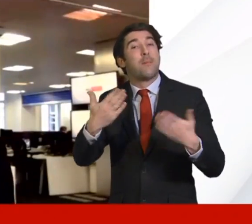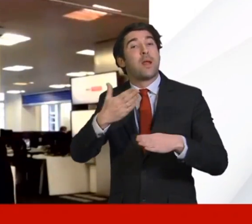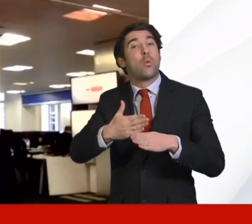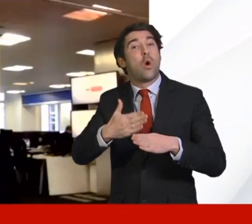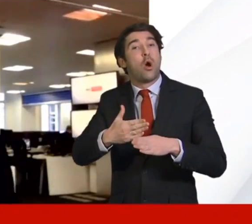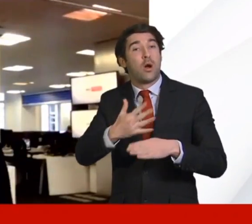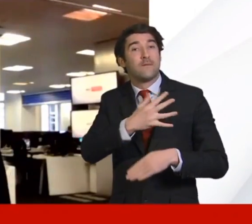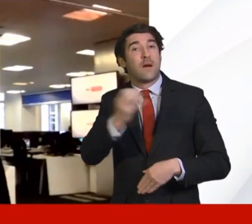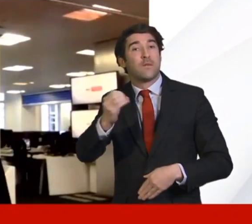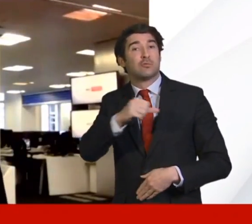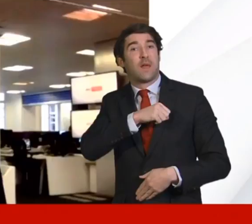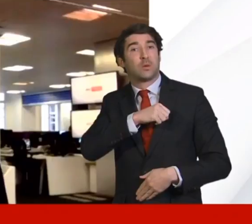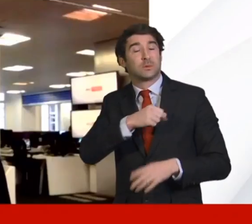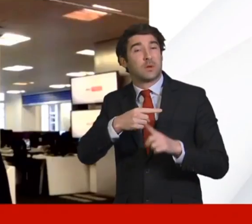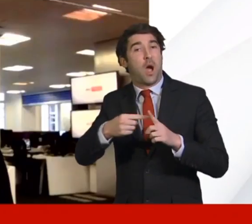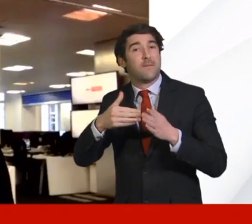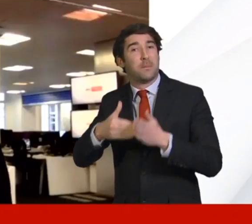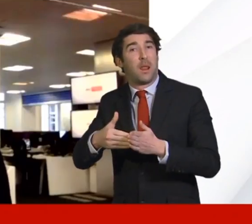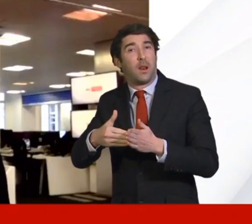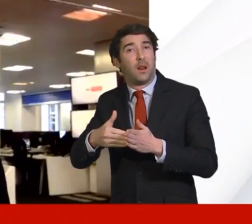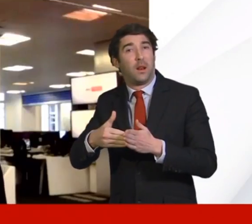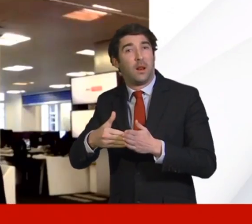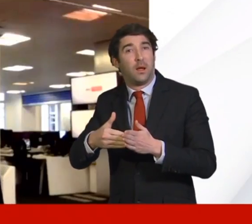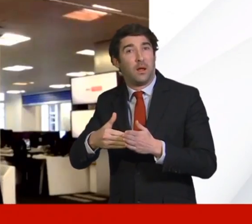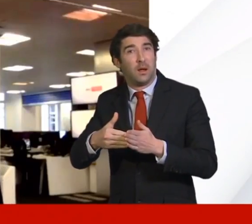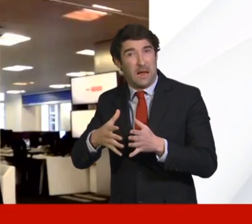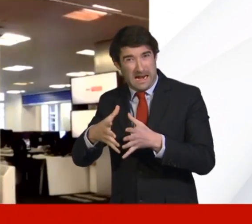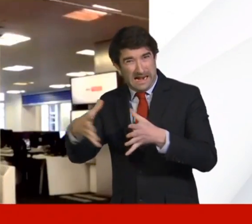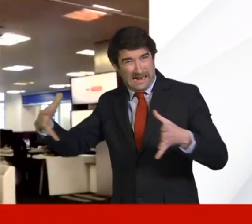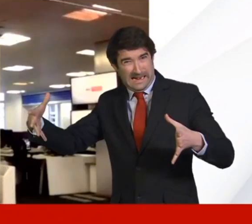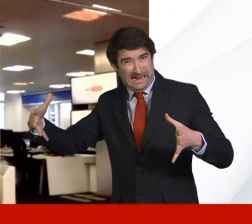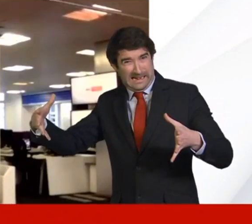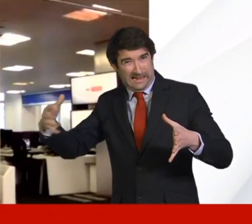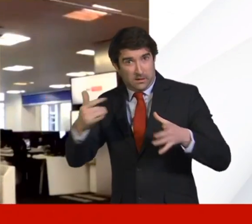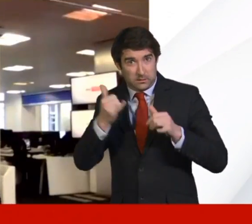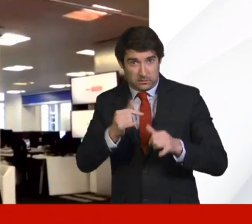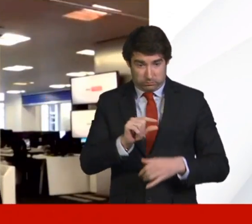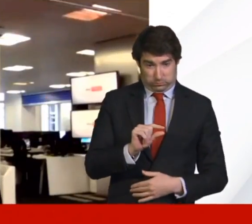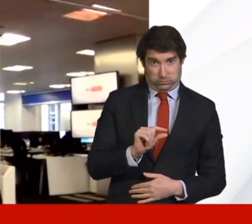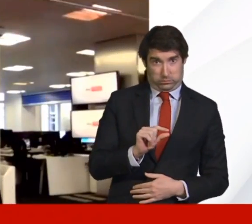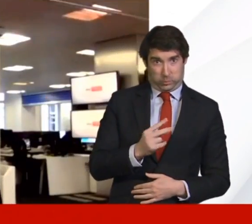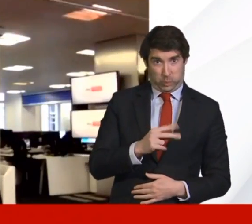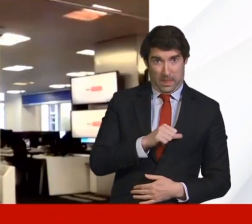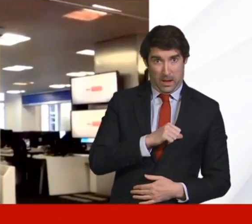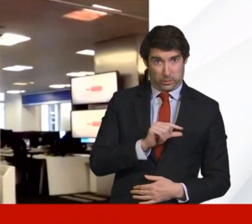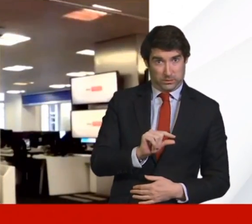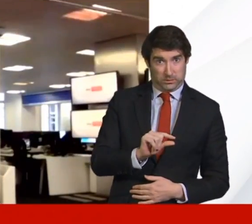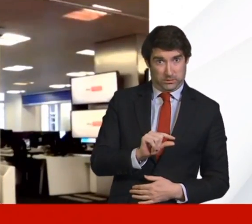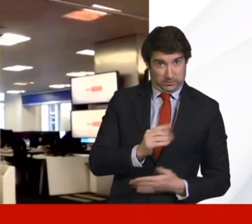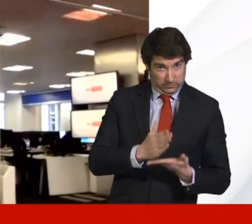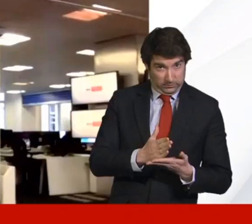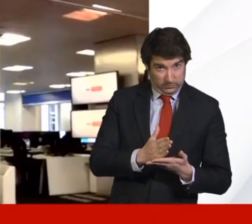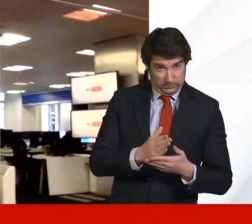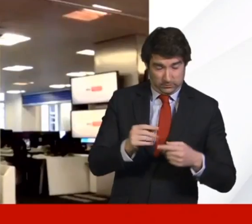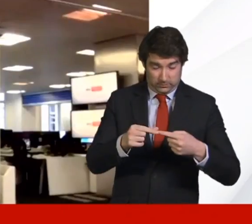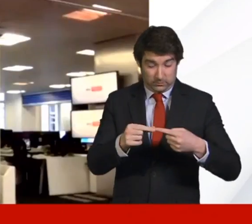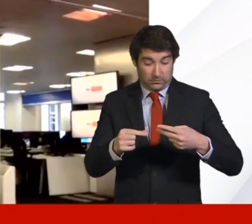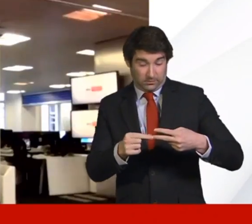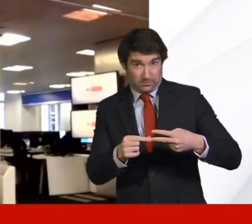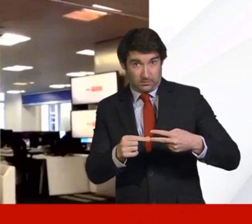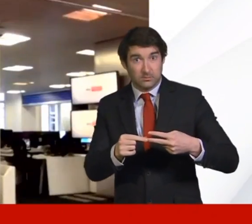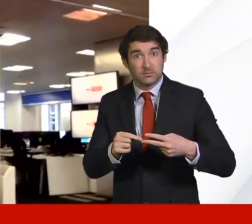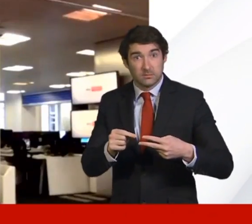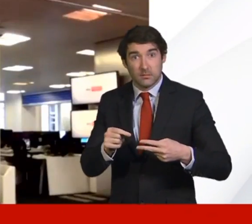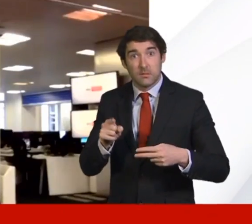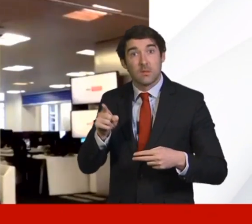scale thousands that of up? businesses, large And if I may, to small, the Secretary of which State, the have Prime worked Minister with said nearly staff 2 to weeks ensure that ago they're he supported wanted in to the get to a days and quarter of a weeks million ahead. tests a